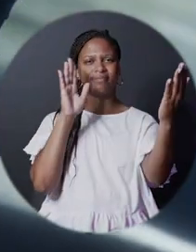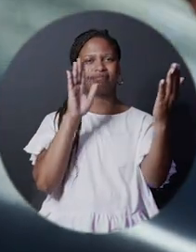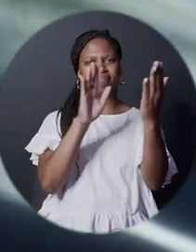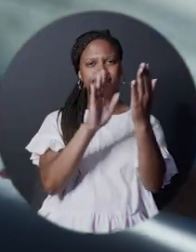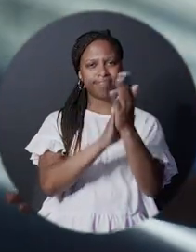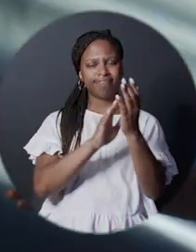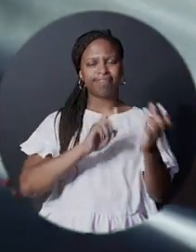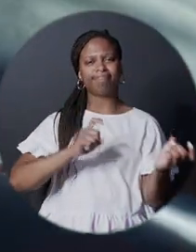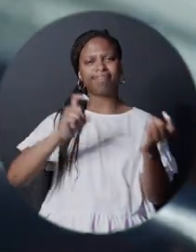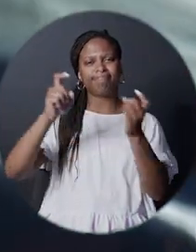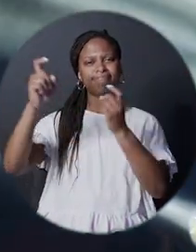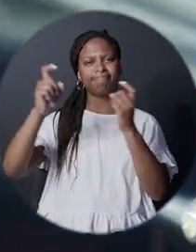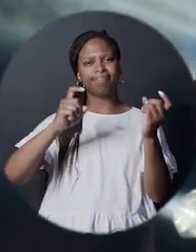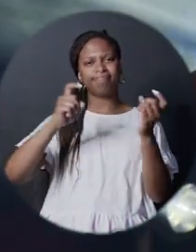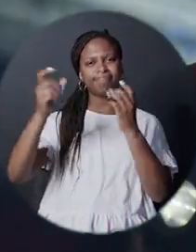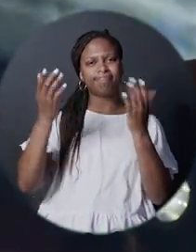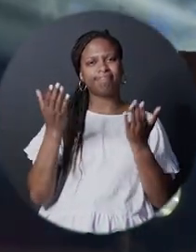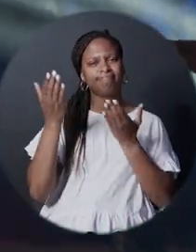Oh.